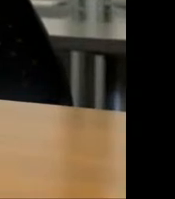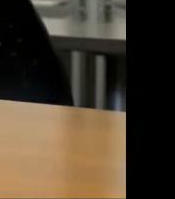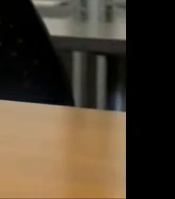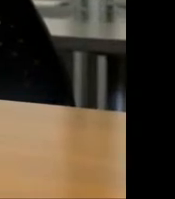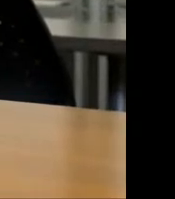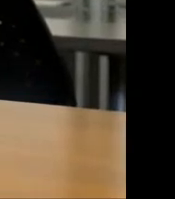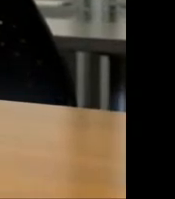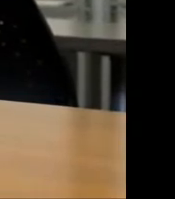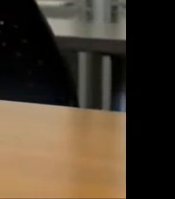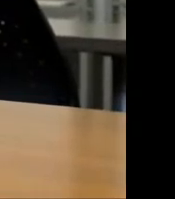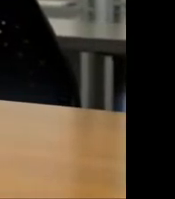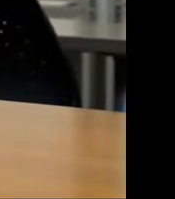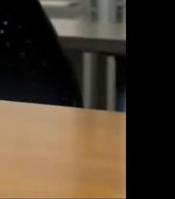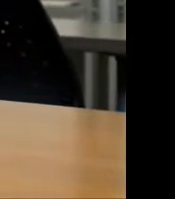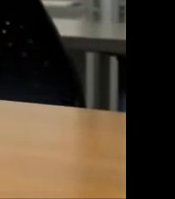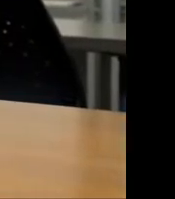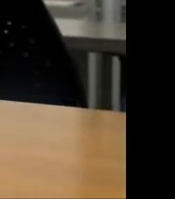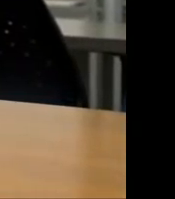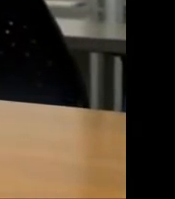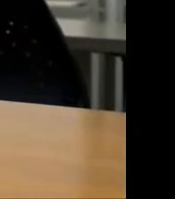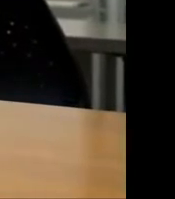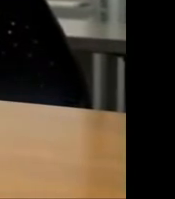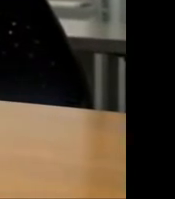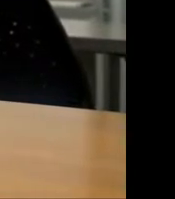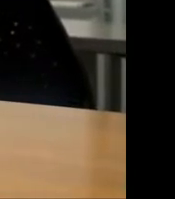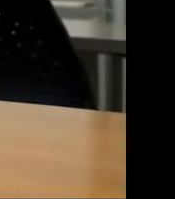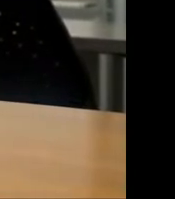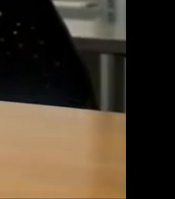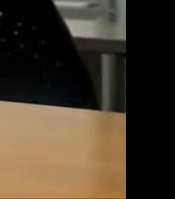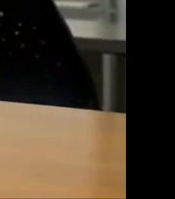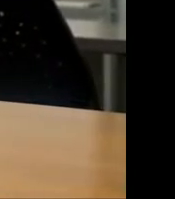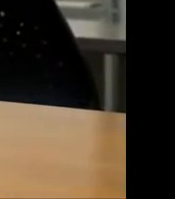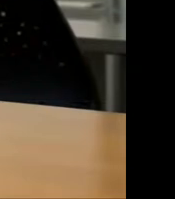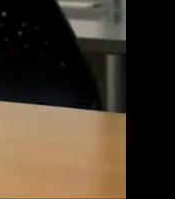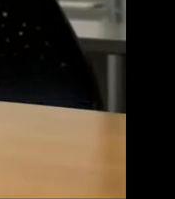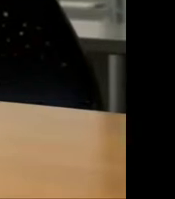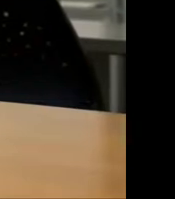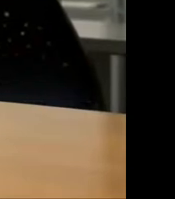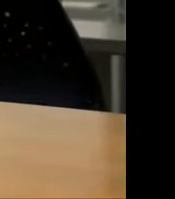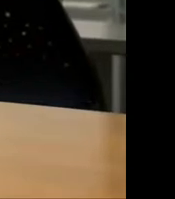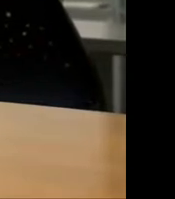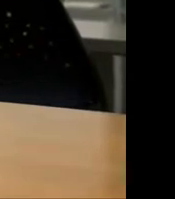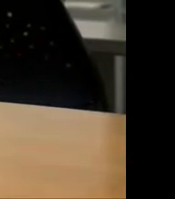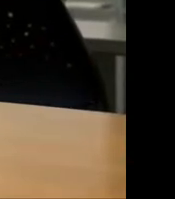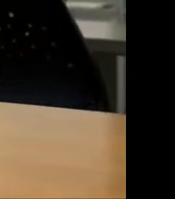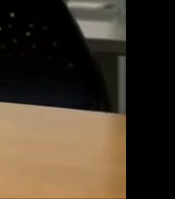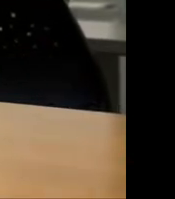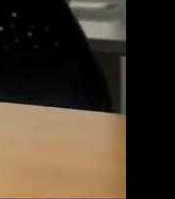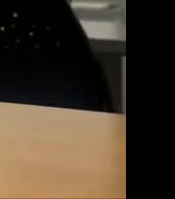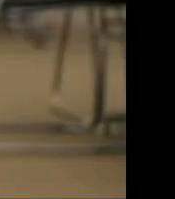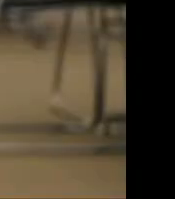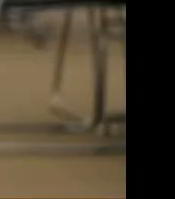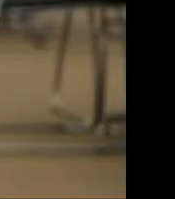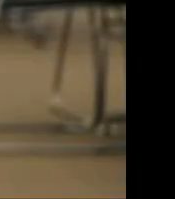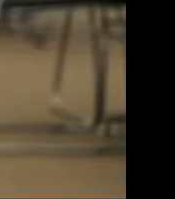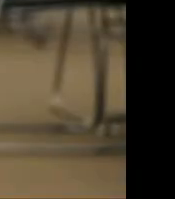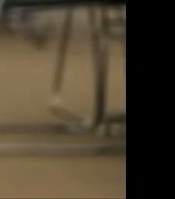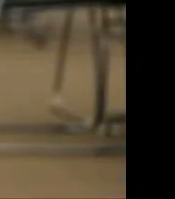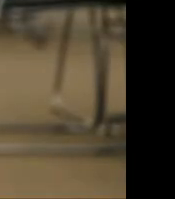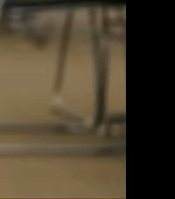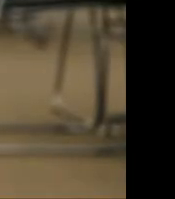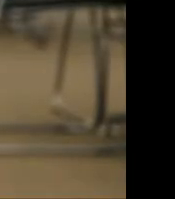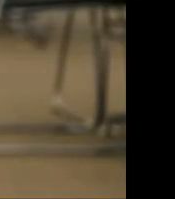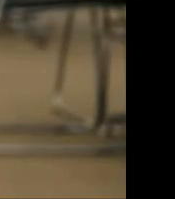other colleges during high school, I was overwhelmed with the process. I had no idea where to even start, but yet again, I was guided by Cuesta. Tutors read